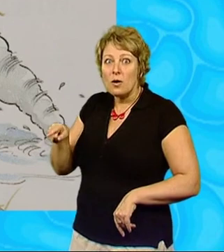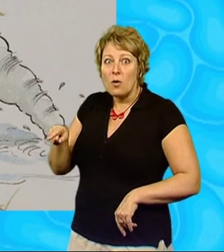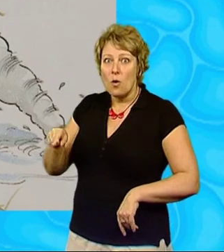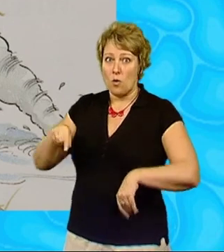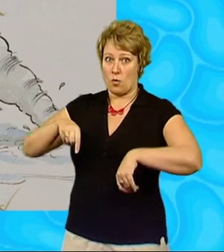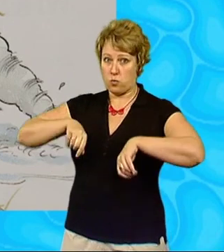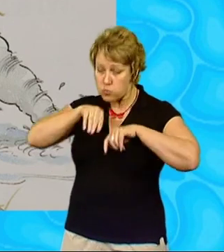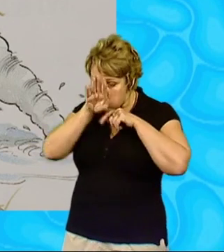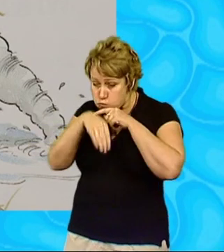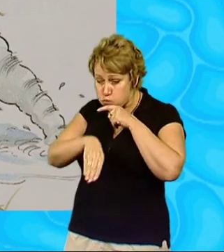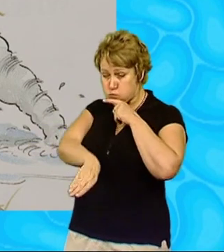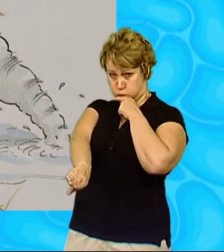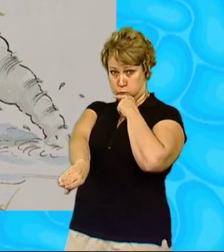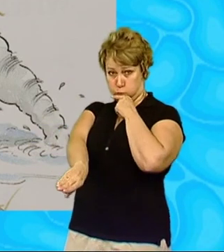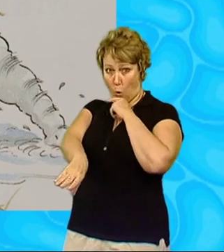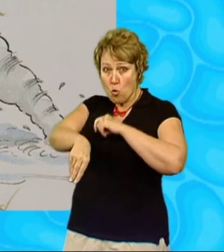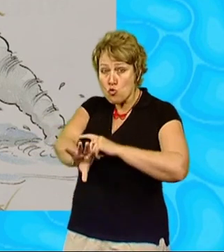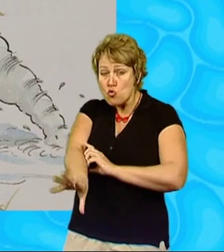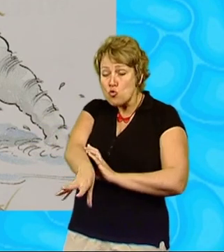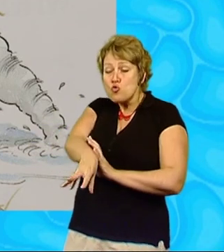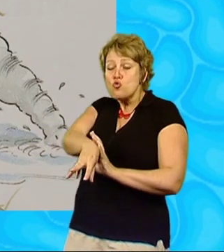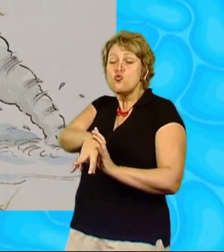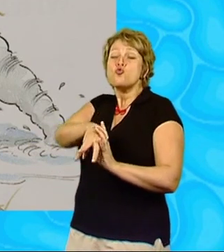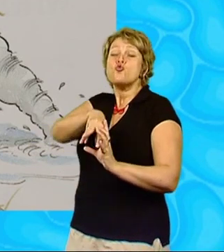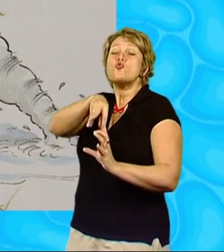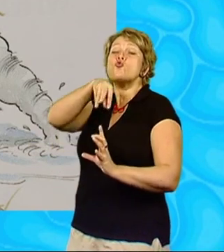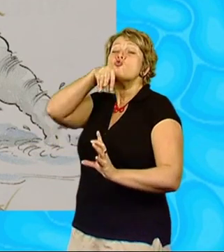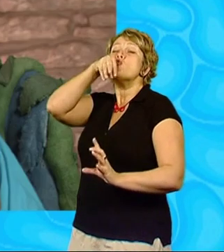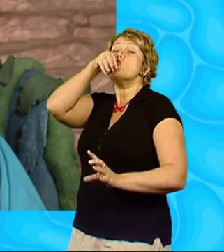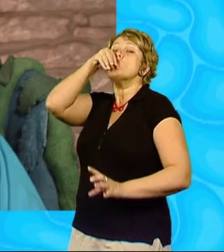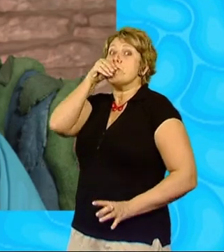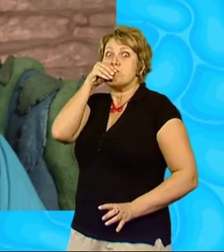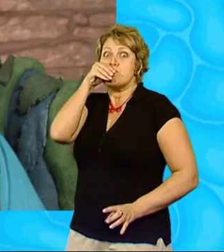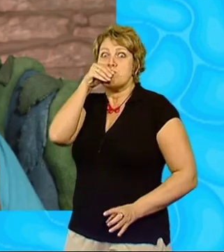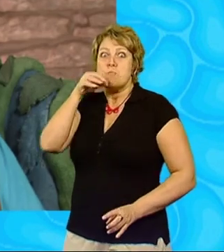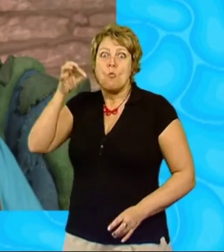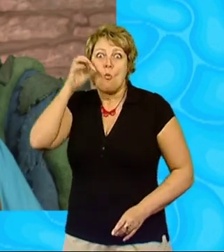her trunk and sucked up as much water as she could.